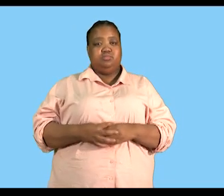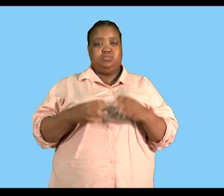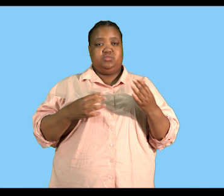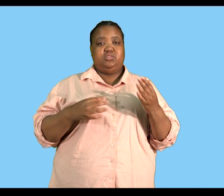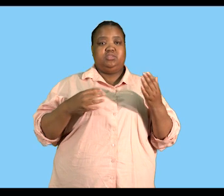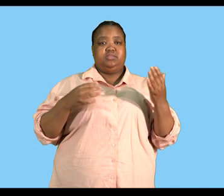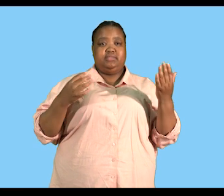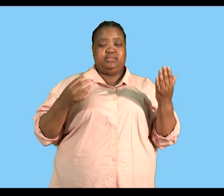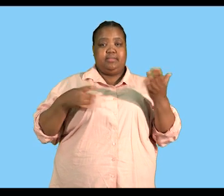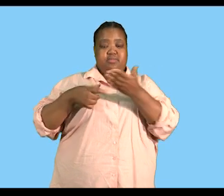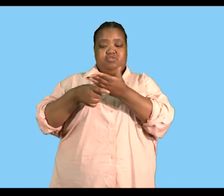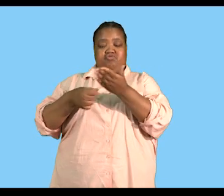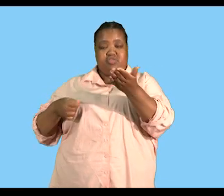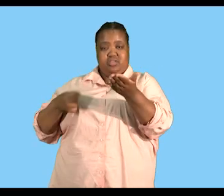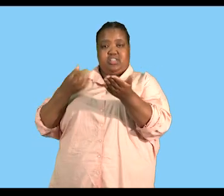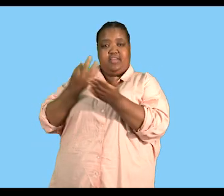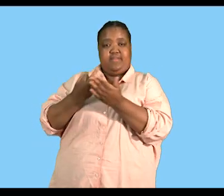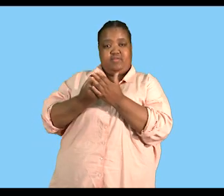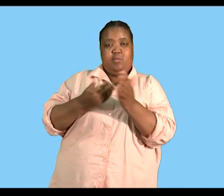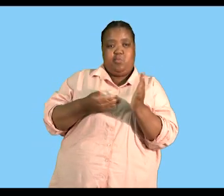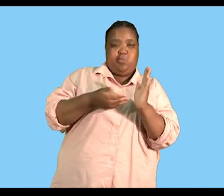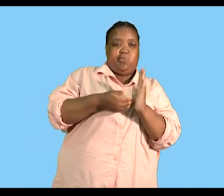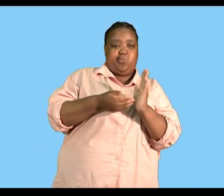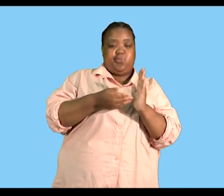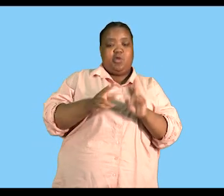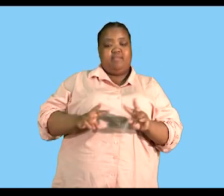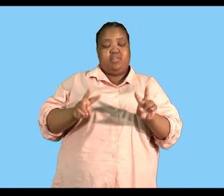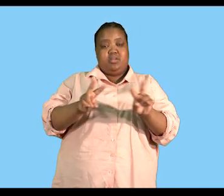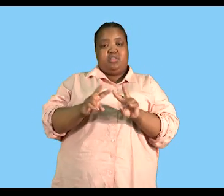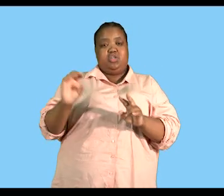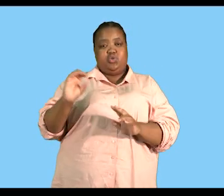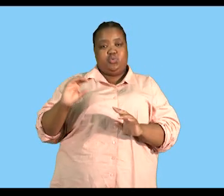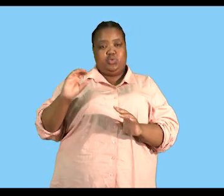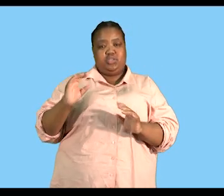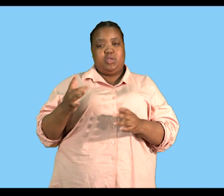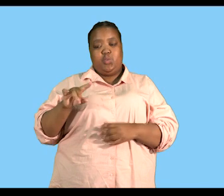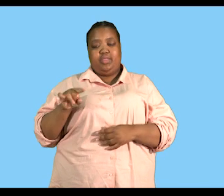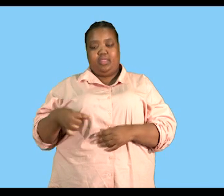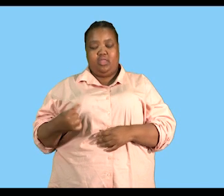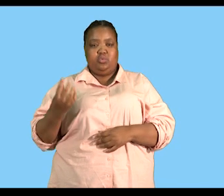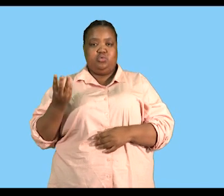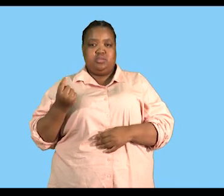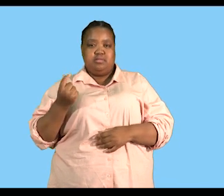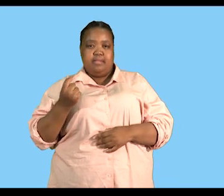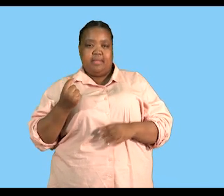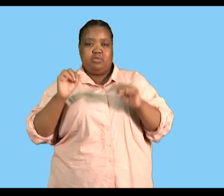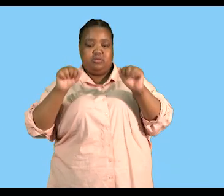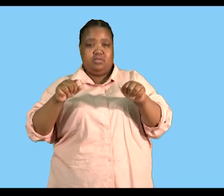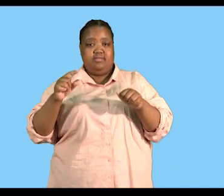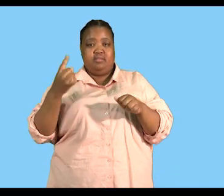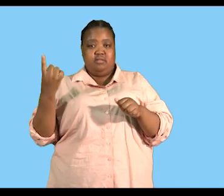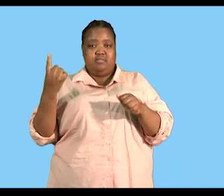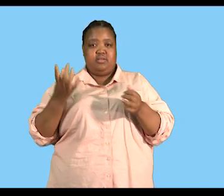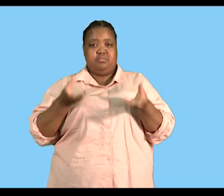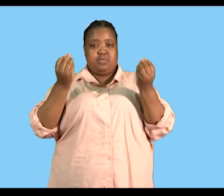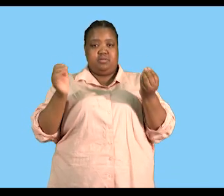the transaction fee, and above there's an amount that appears, of which it's 1,000. So remember, we've said firstly